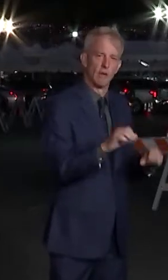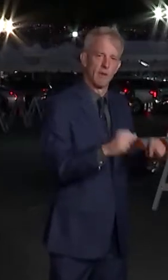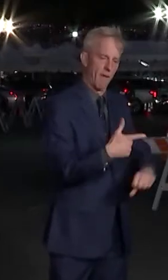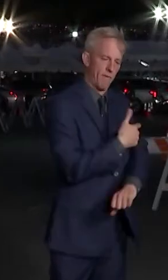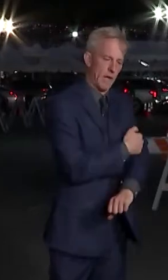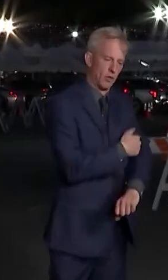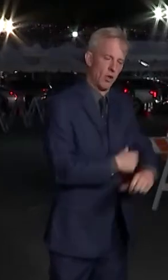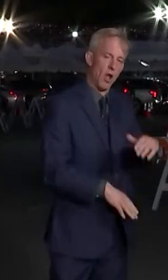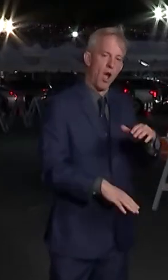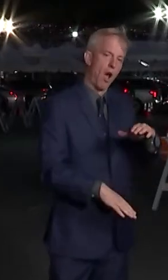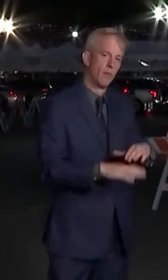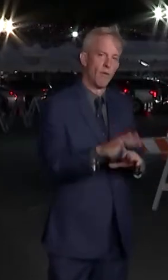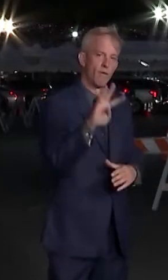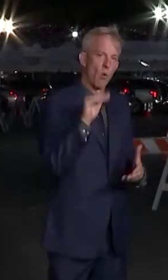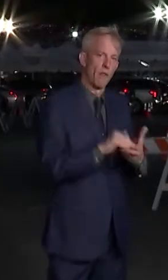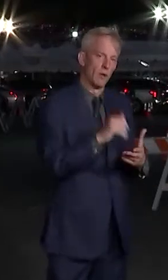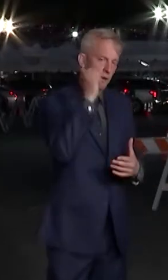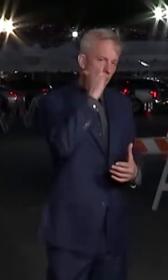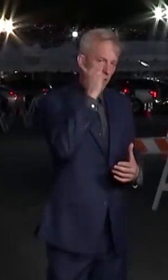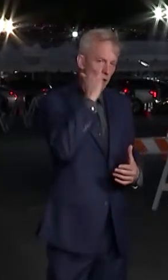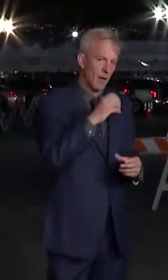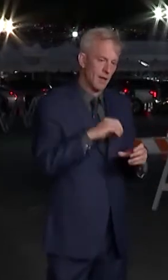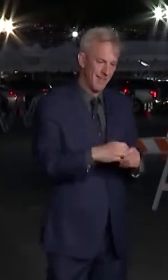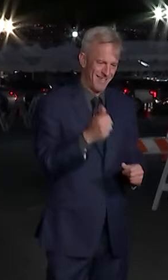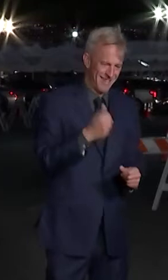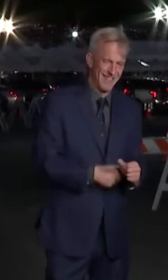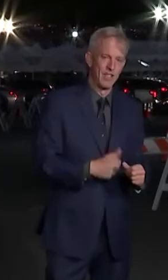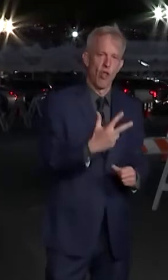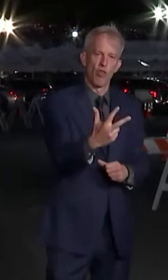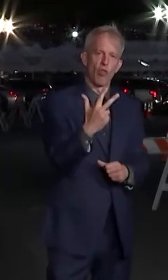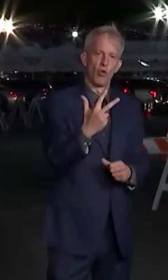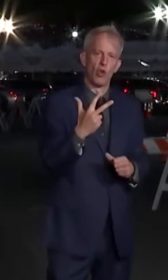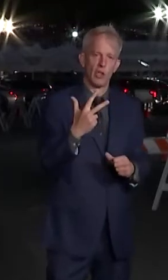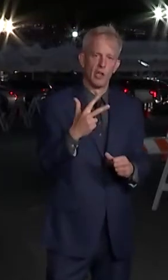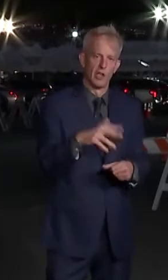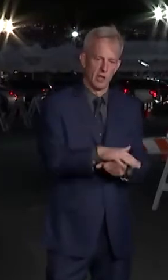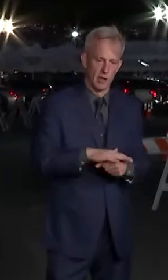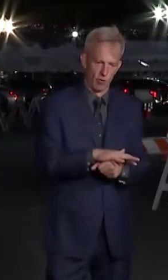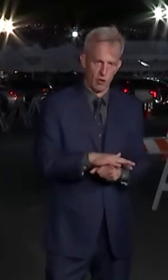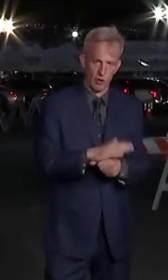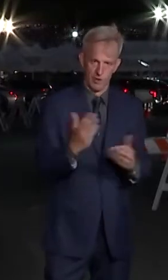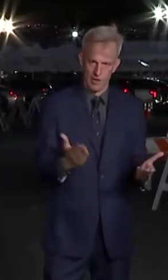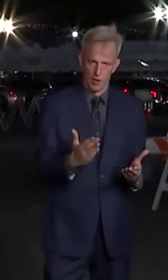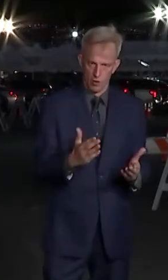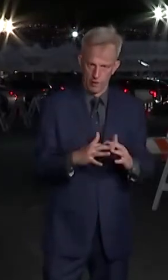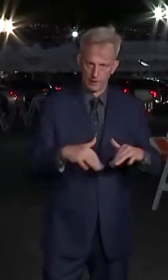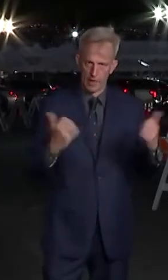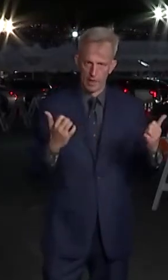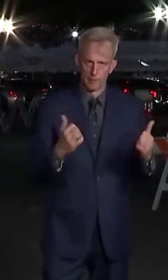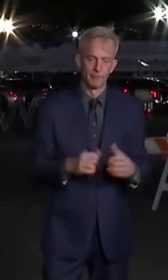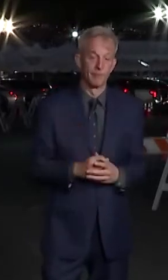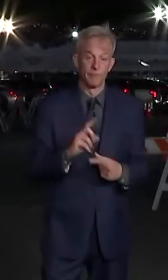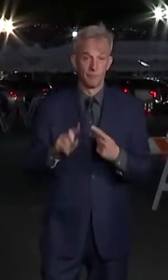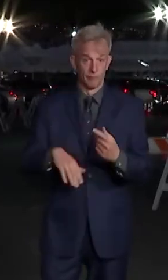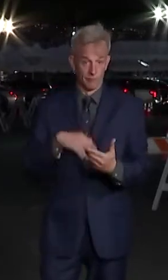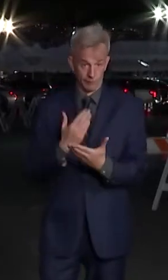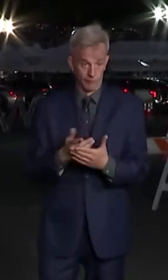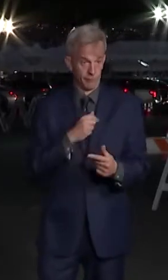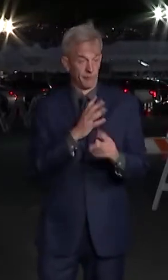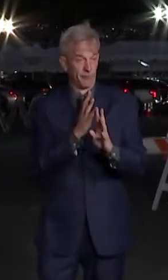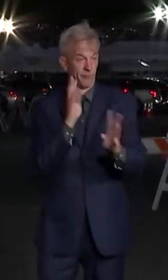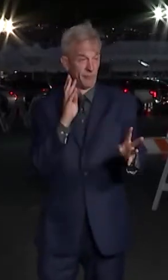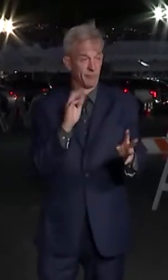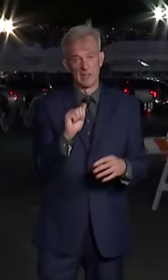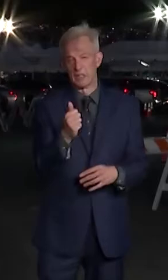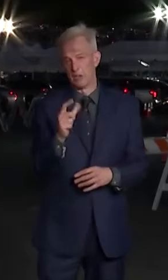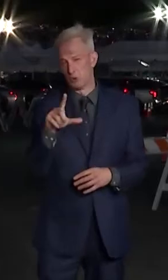vaccinating up to 4,000 a day in each of these 3 pods. Once there, you'll line up in a row of anywhere from 10 to 20 vehicles,